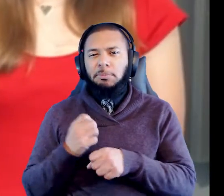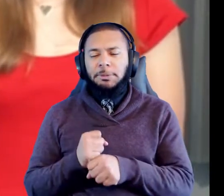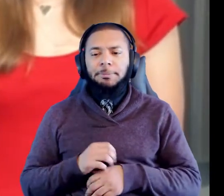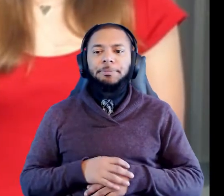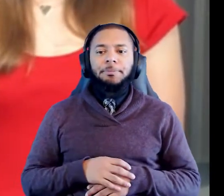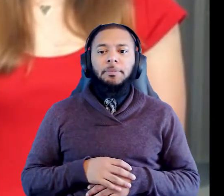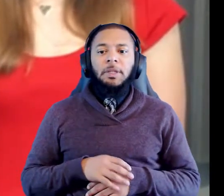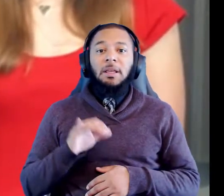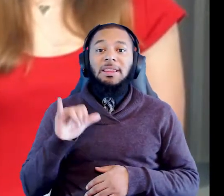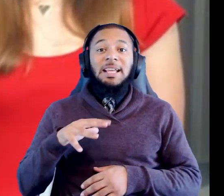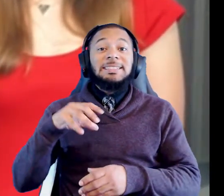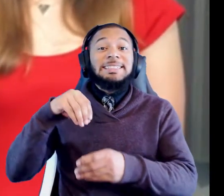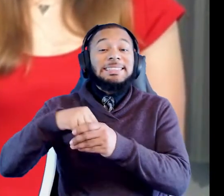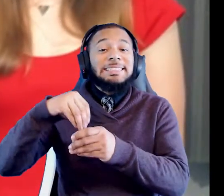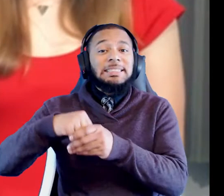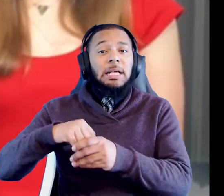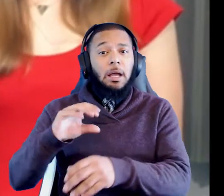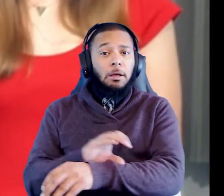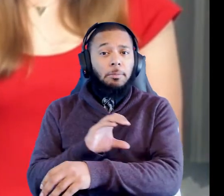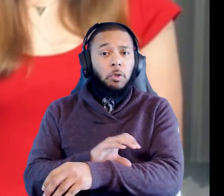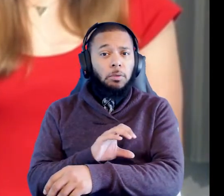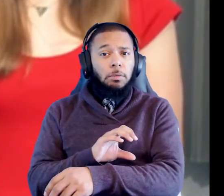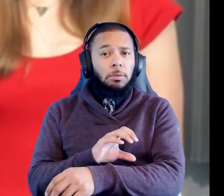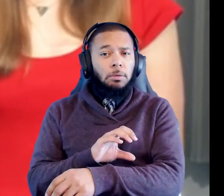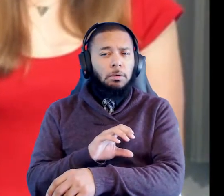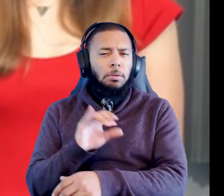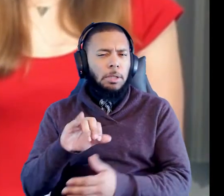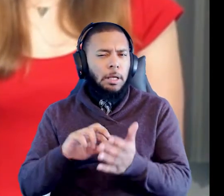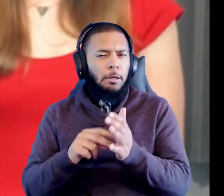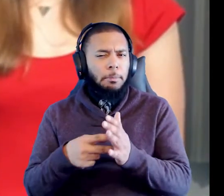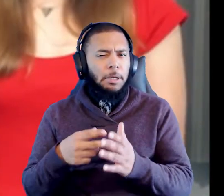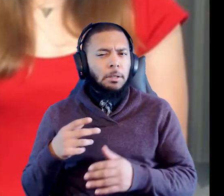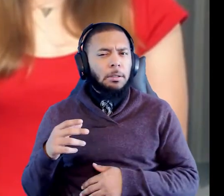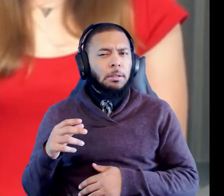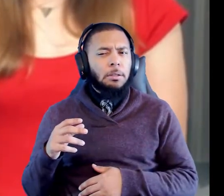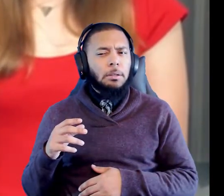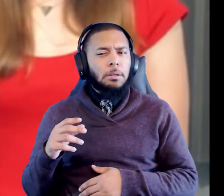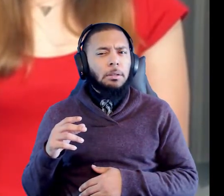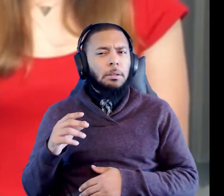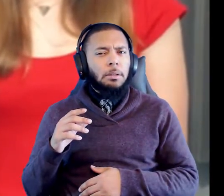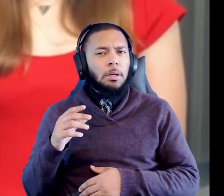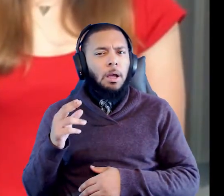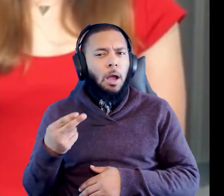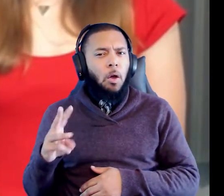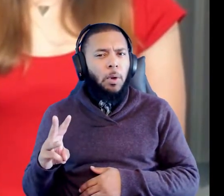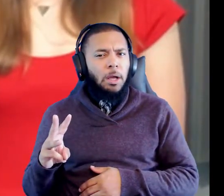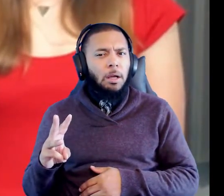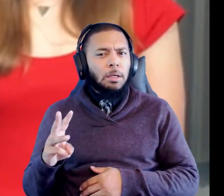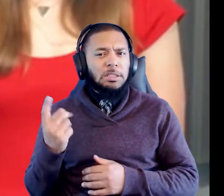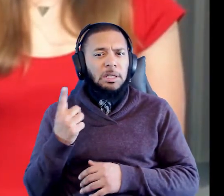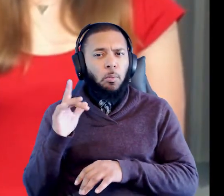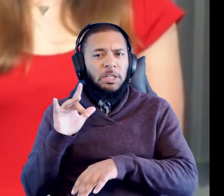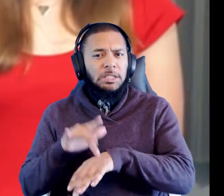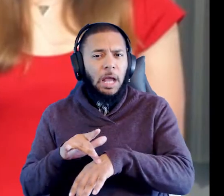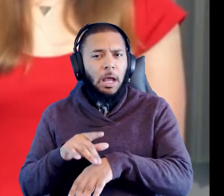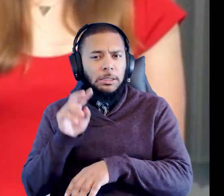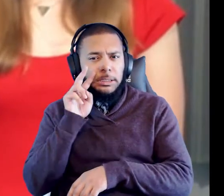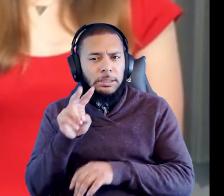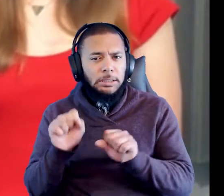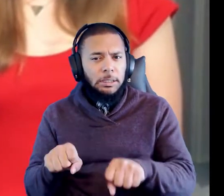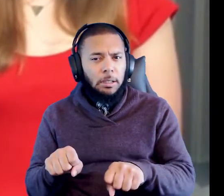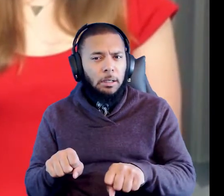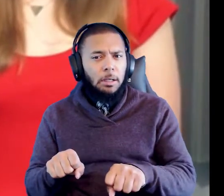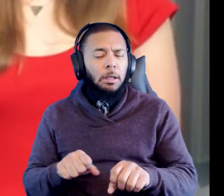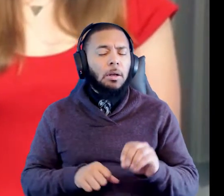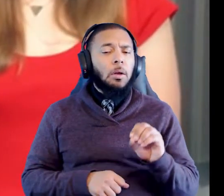a computer so think is that hardware is that something we can touch or see or is it software something that's installed on our